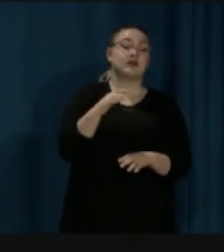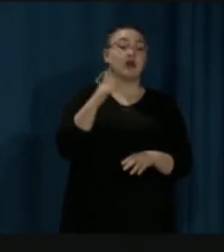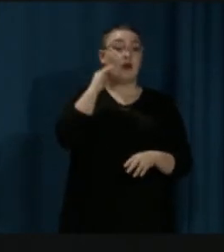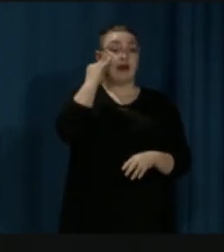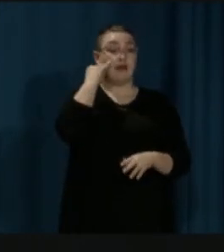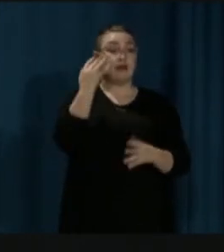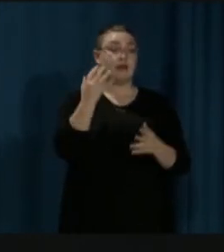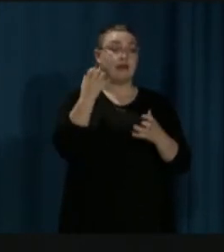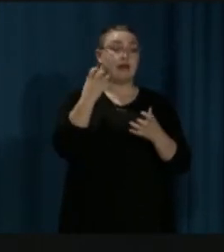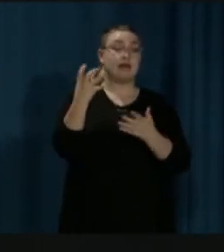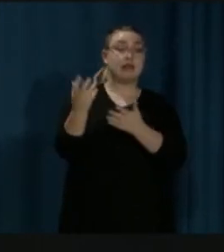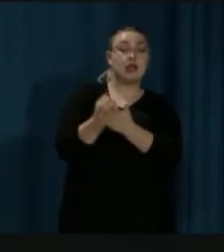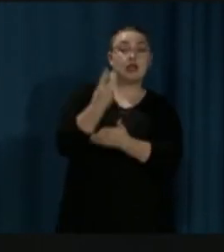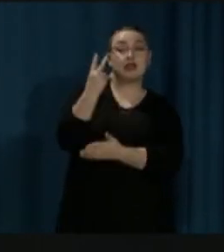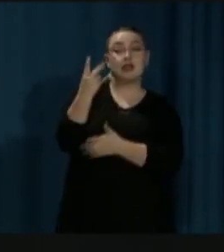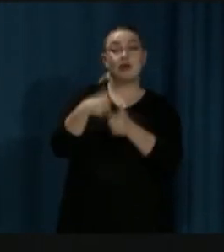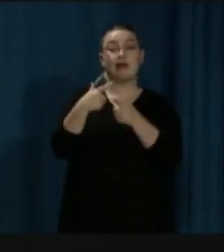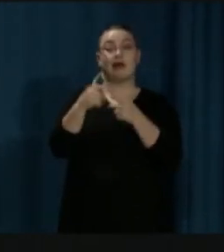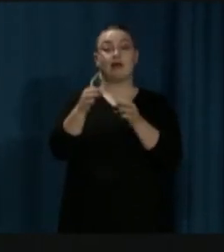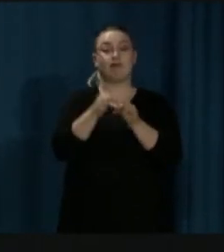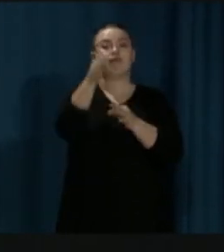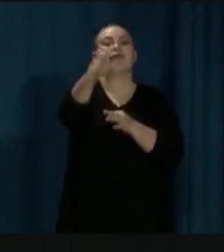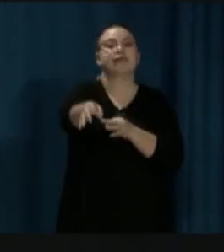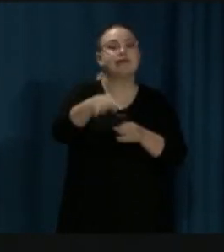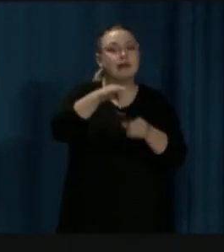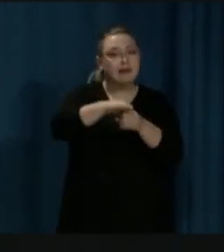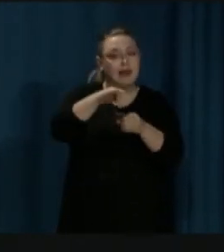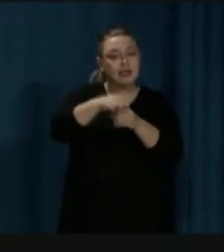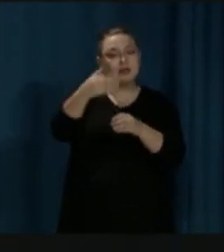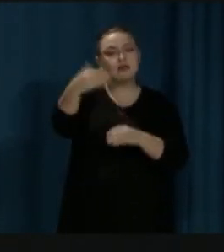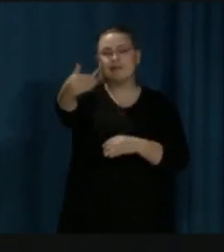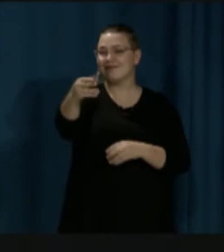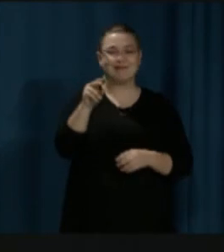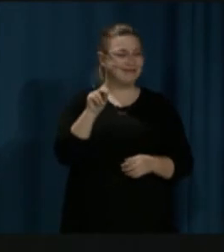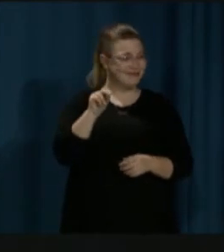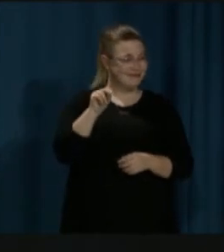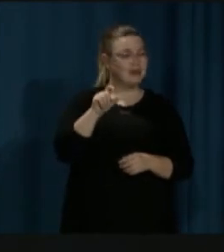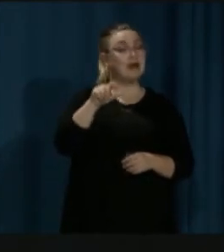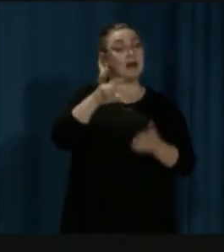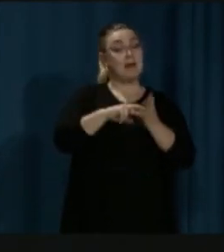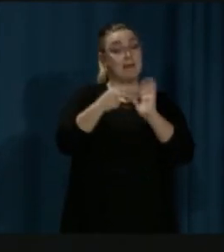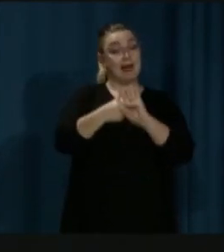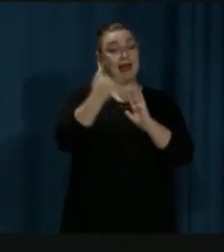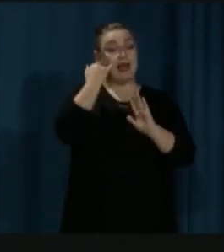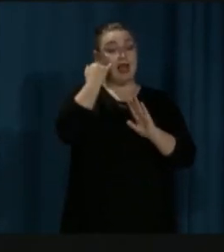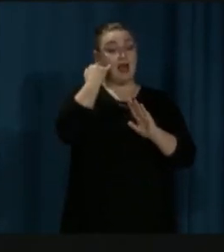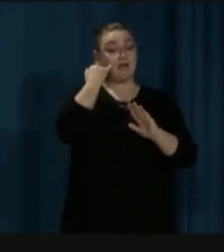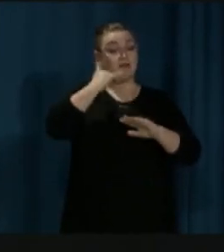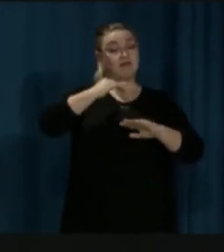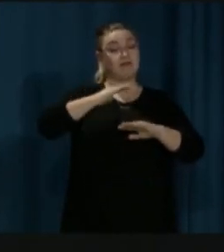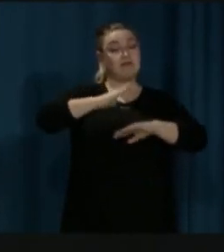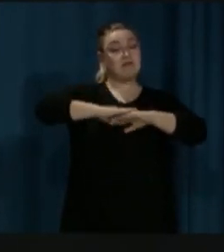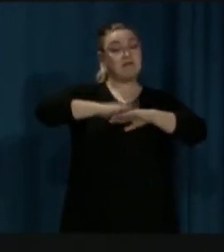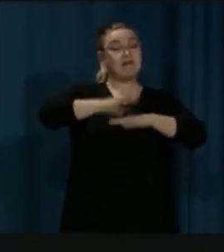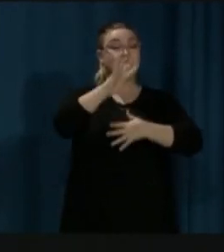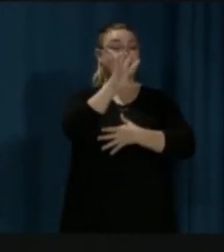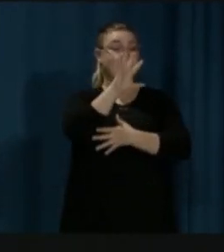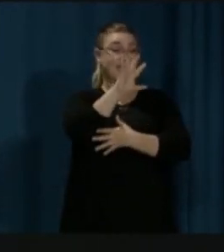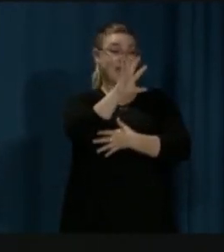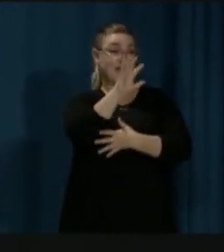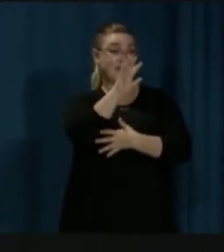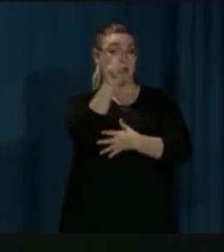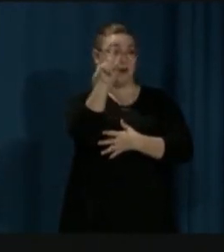an election in another month or so, when you go in, so it requires that you need a 50% threshold to win, so it can't just